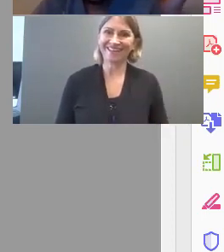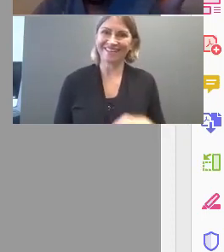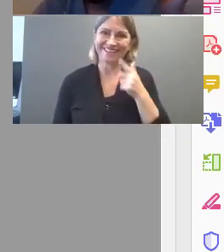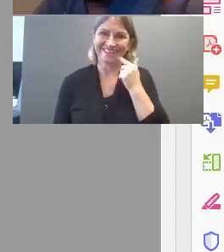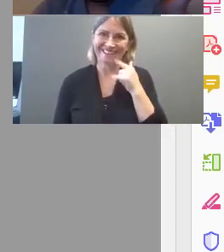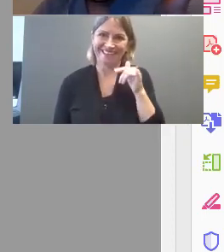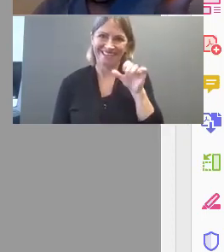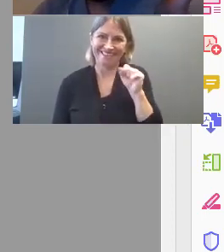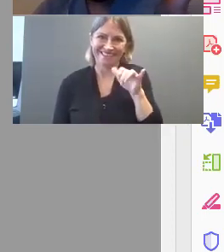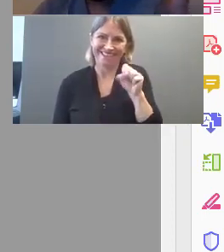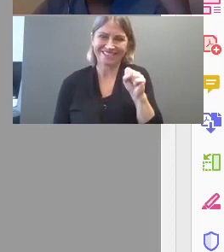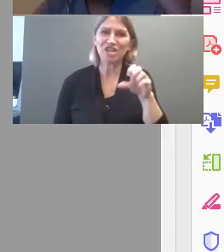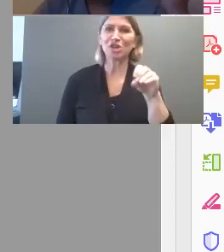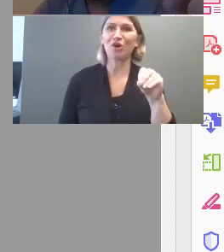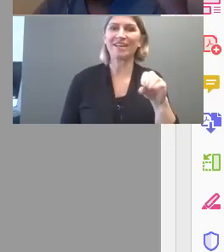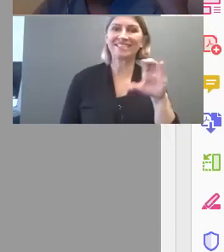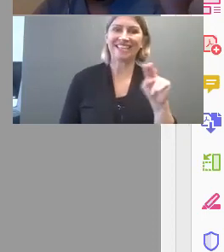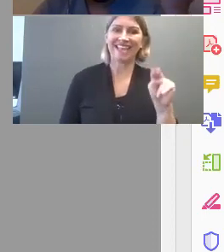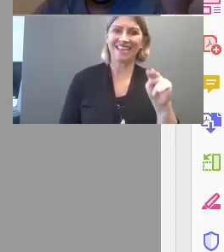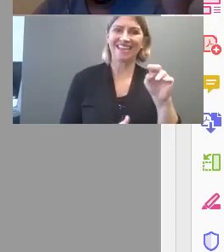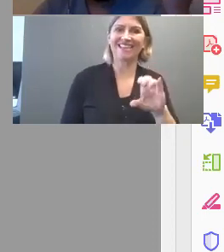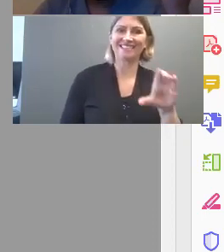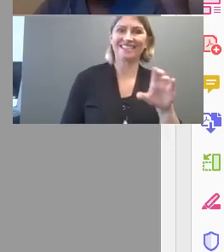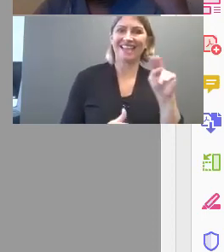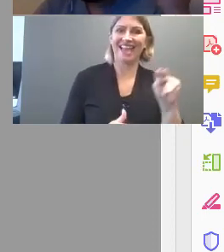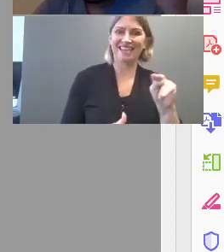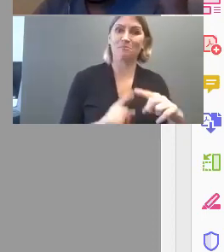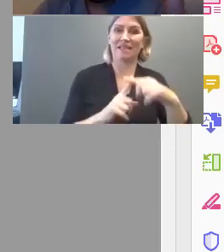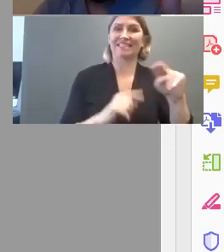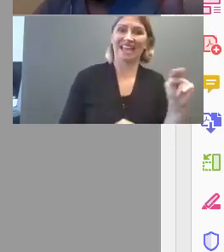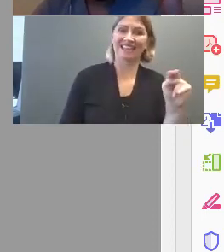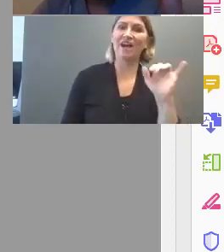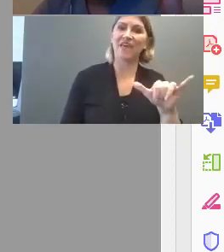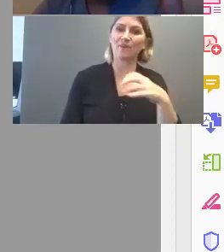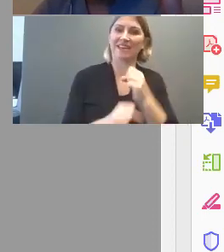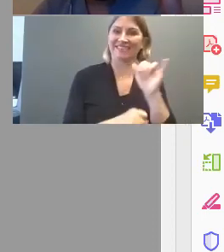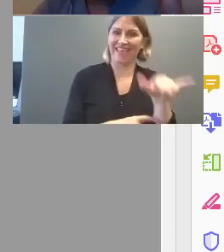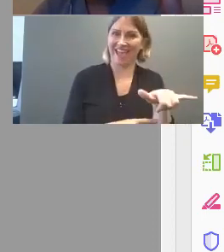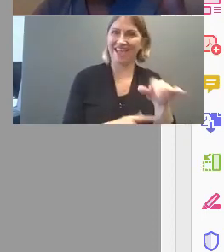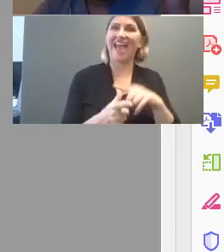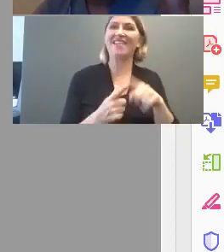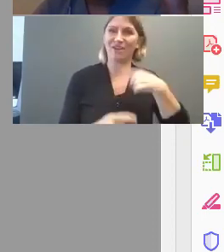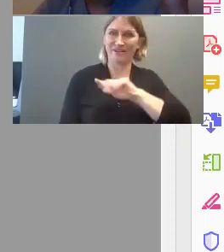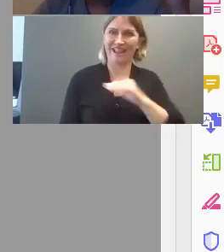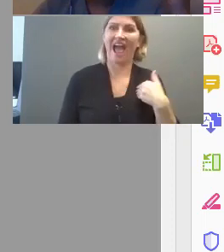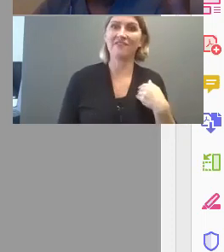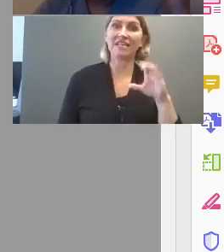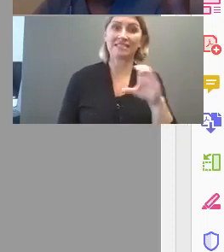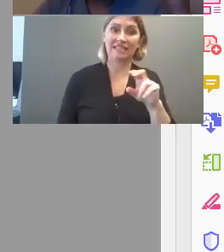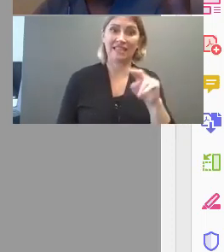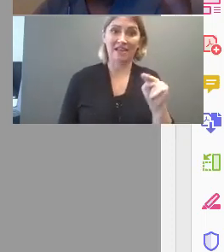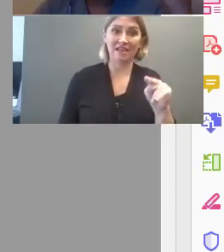yes. So Cn log n minus Cn plus of n, we get that. And then we have Cn log